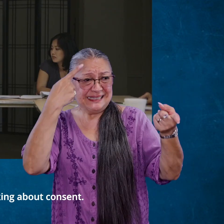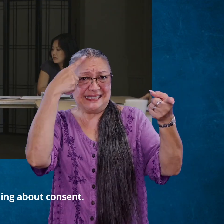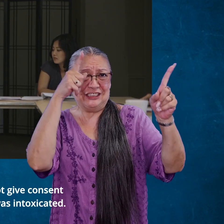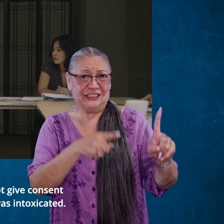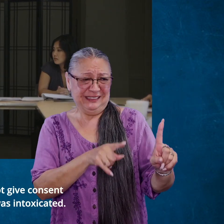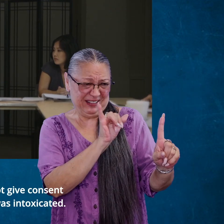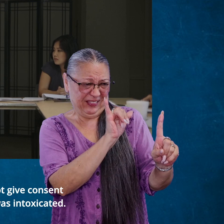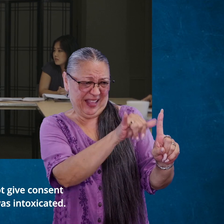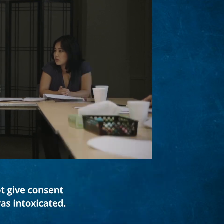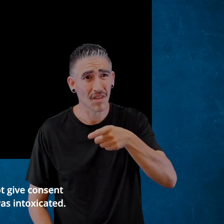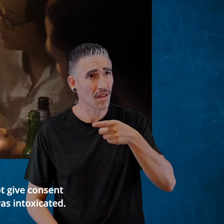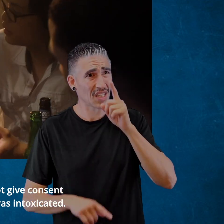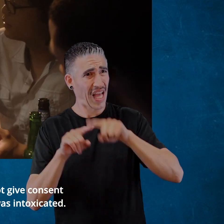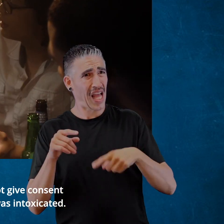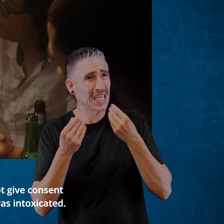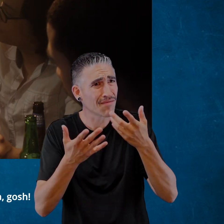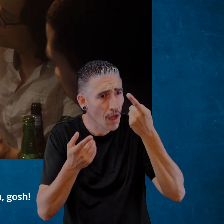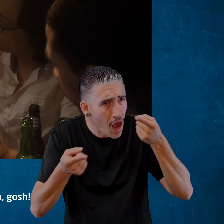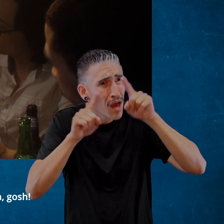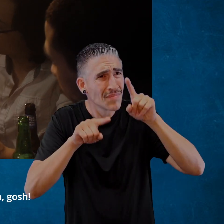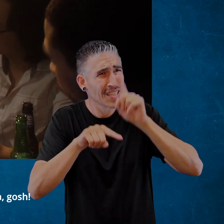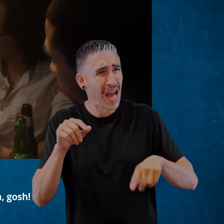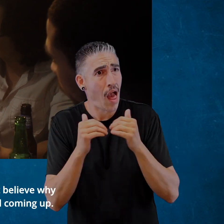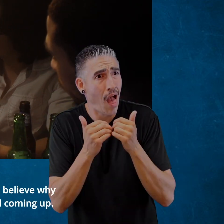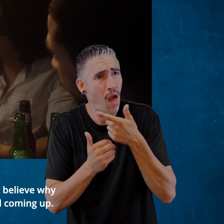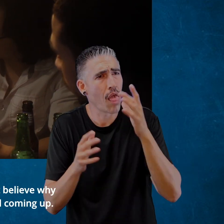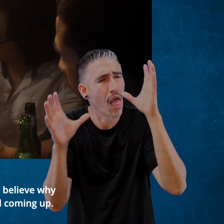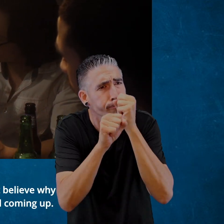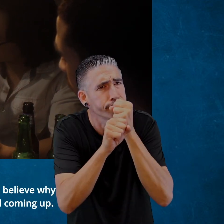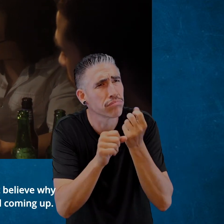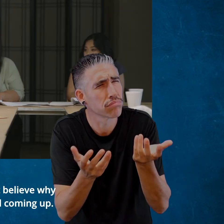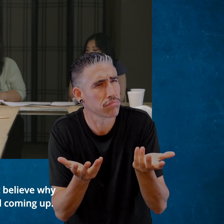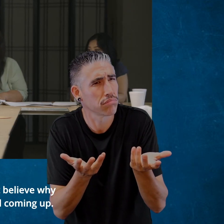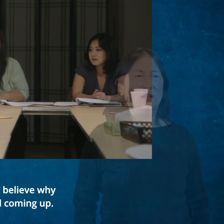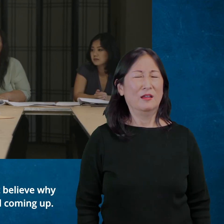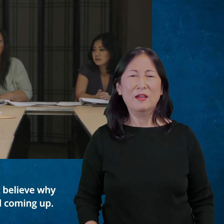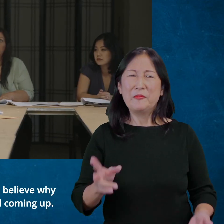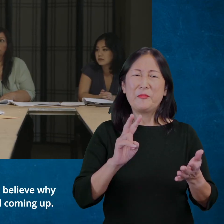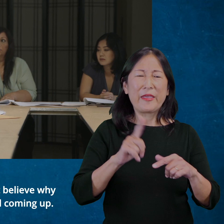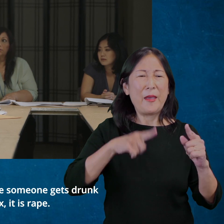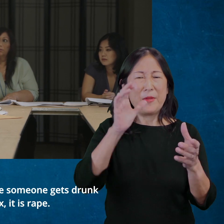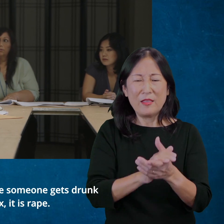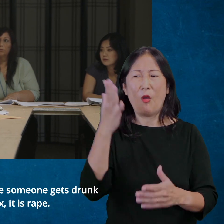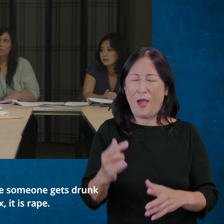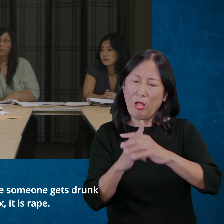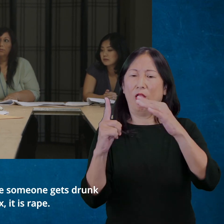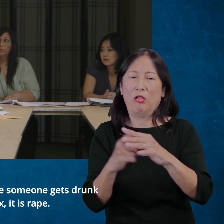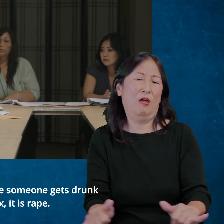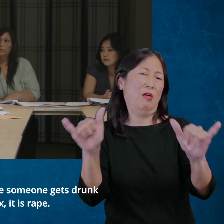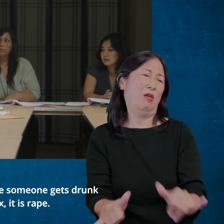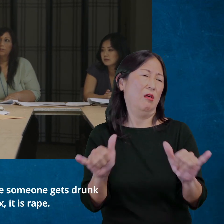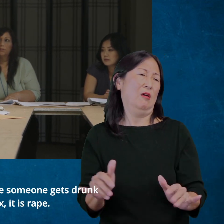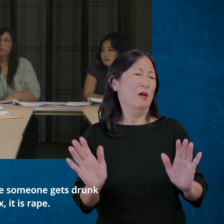consent. She could not give consent because she was intoxicated. Correct. Oh gosh, then I can't believe, why is this still coming up? Then every single time someone